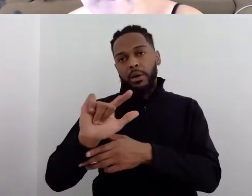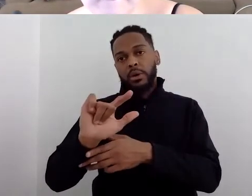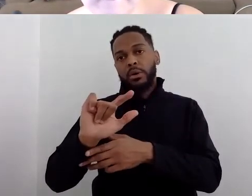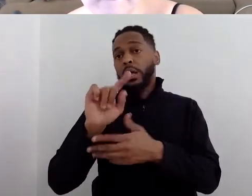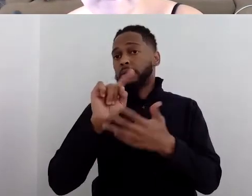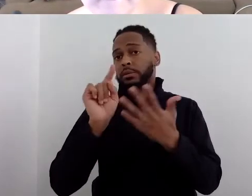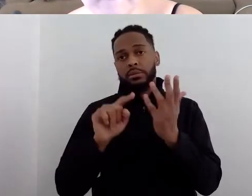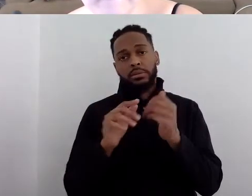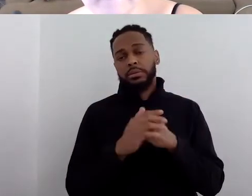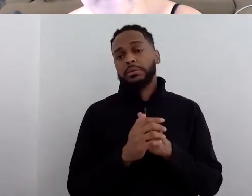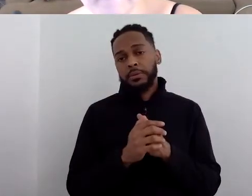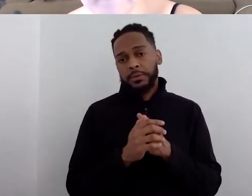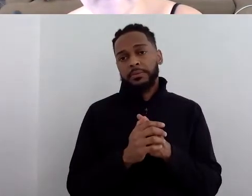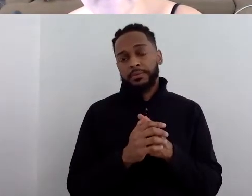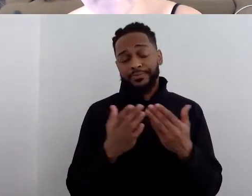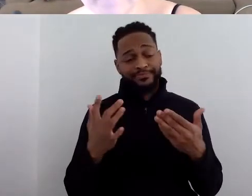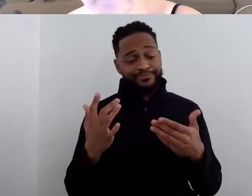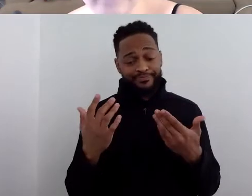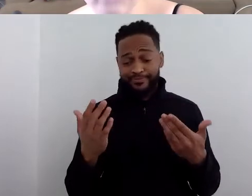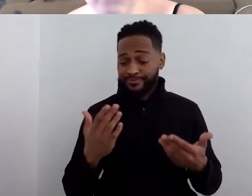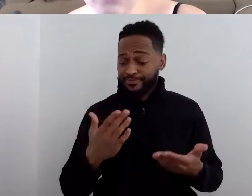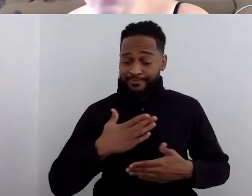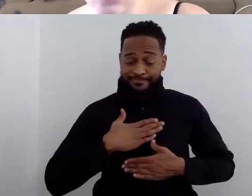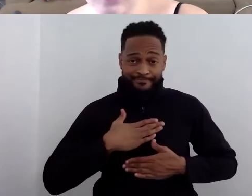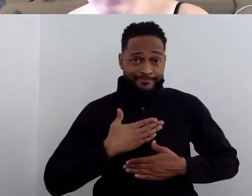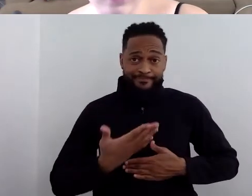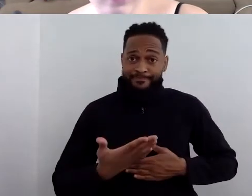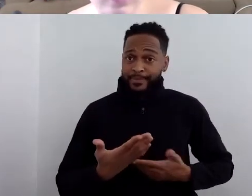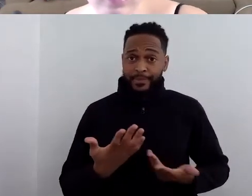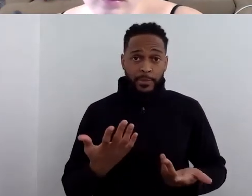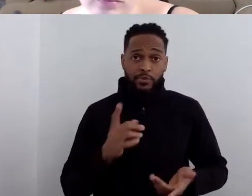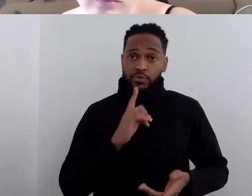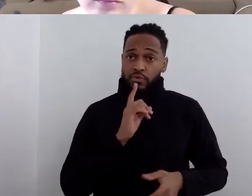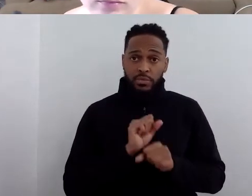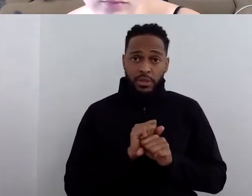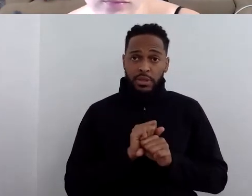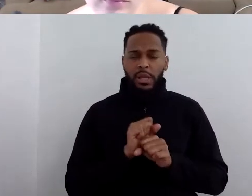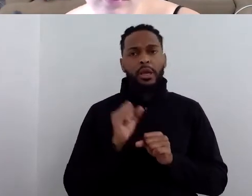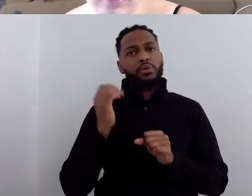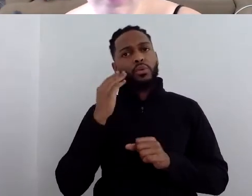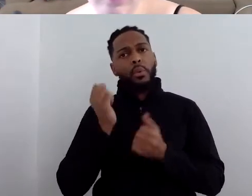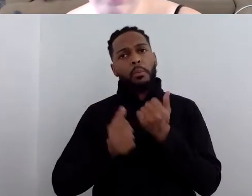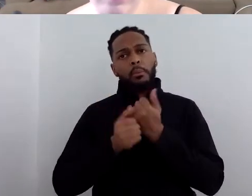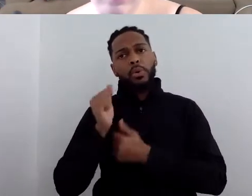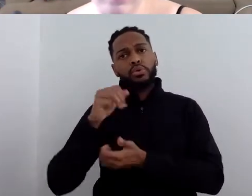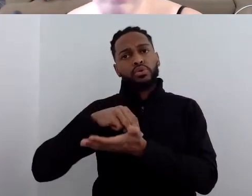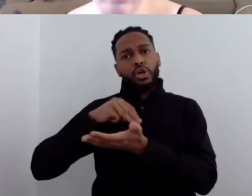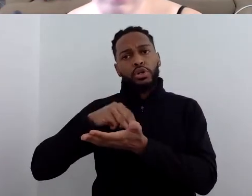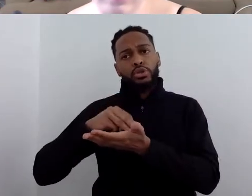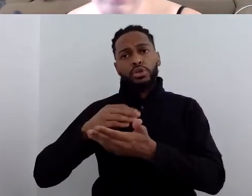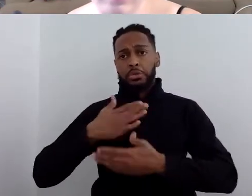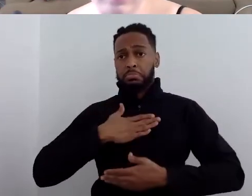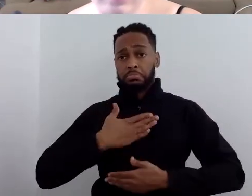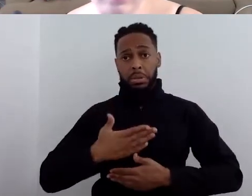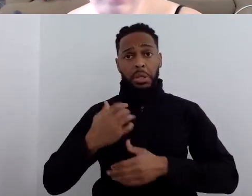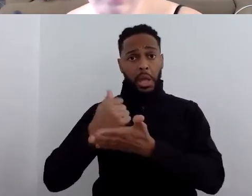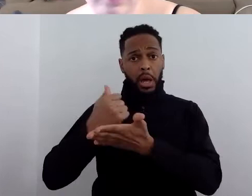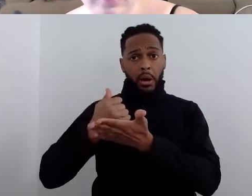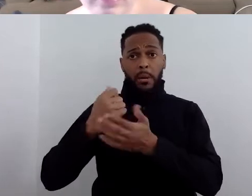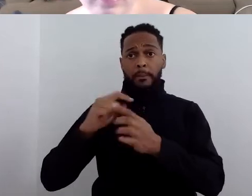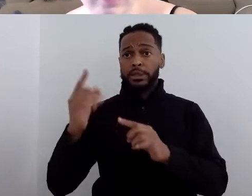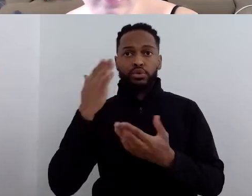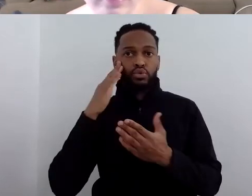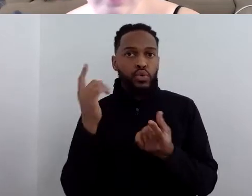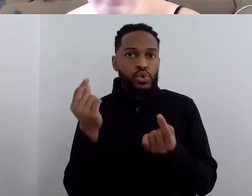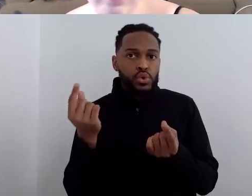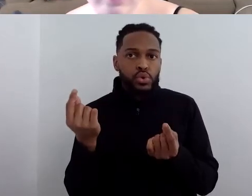is most doctors are willing to help. They just don't know what to do besides, you know, sign the petitions or like send a letter to a congressperson.